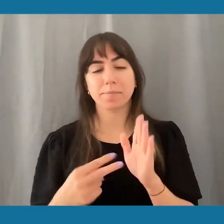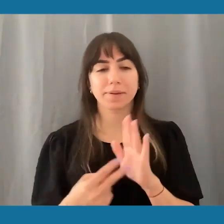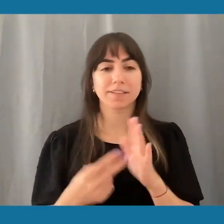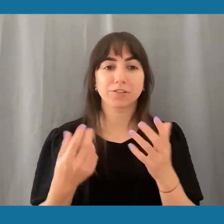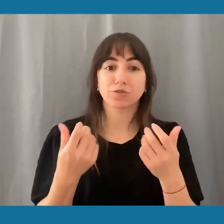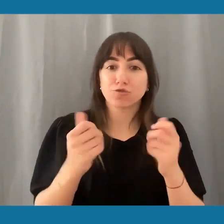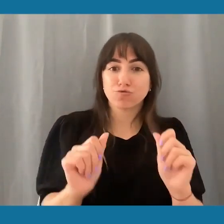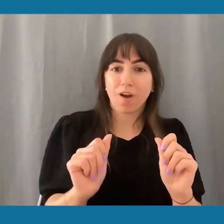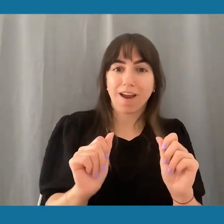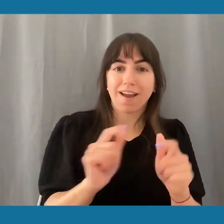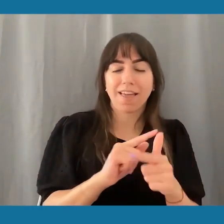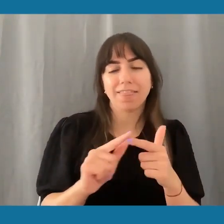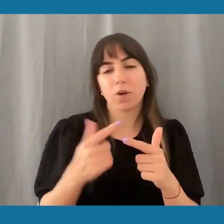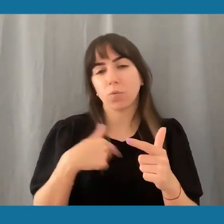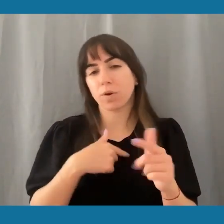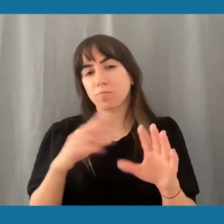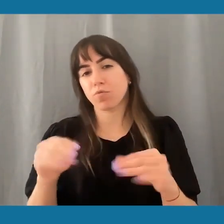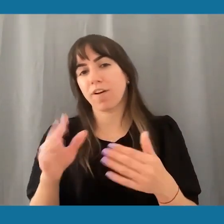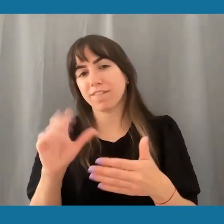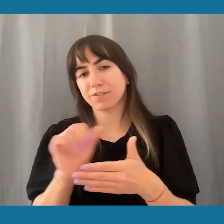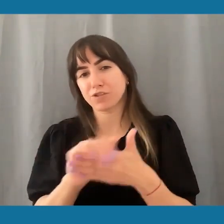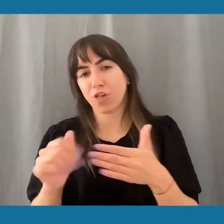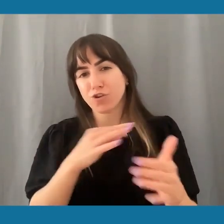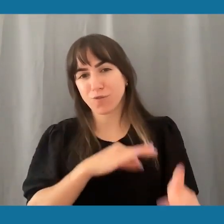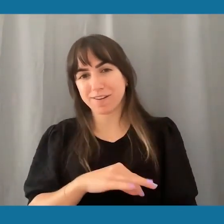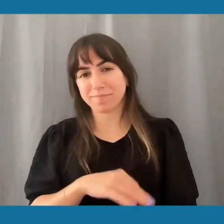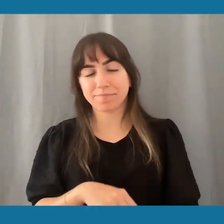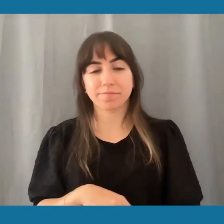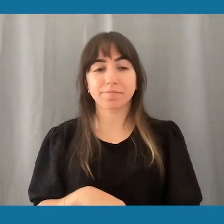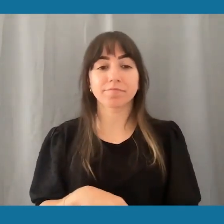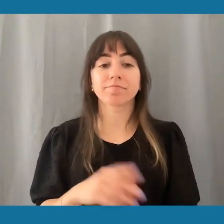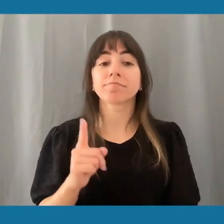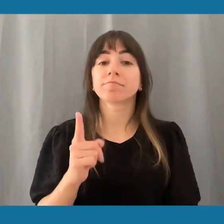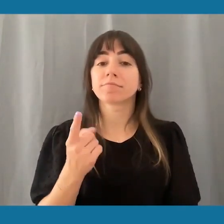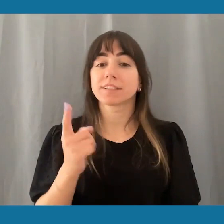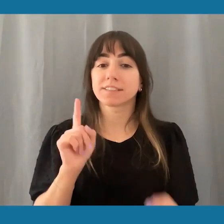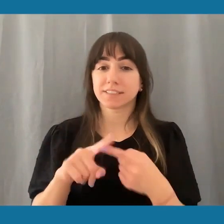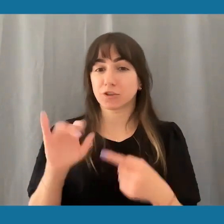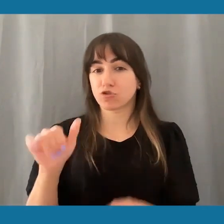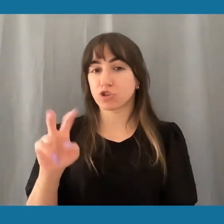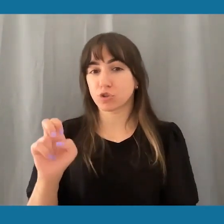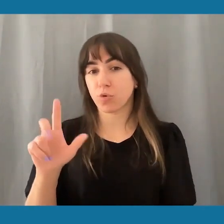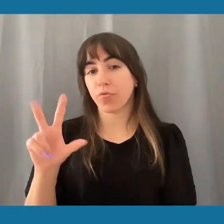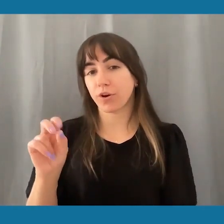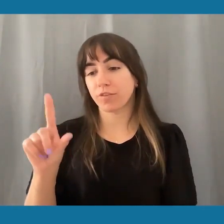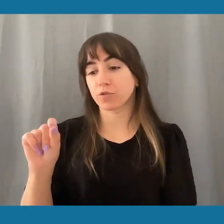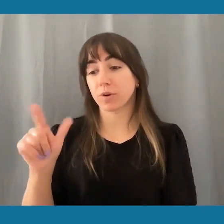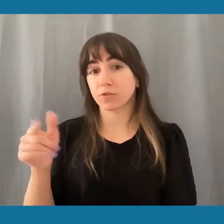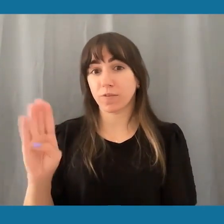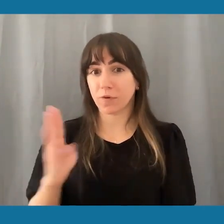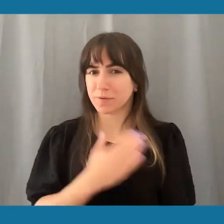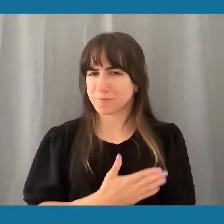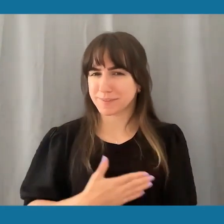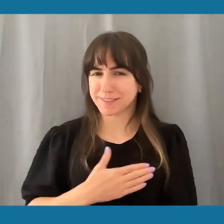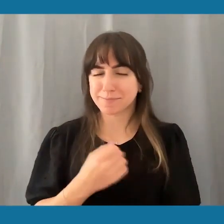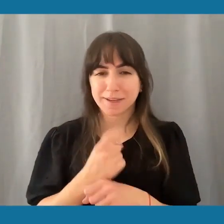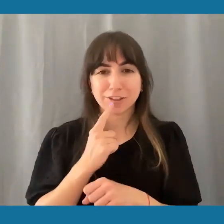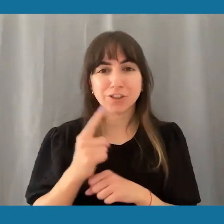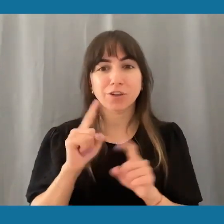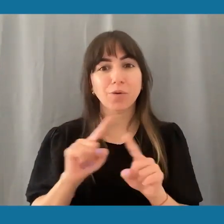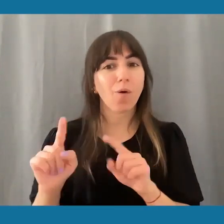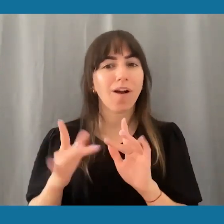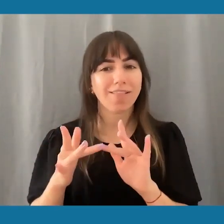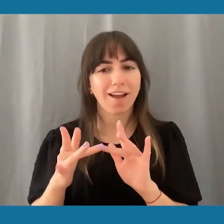go online, enroll in the account, and then we'll put $50 in. It takes 6 to 8 weeks to see that reflected on your account. There's no promo